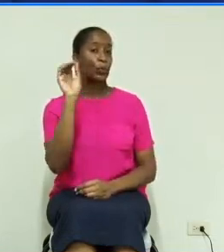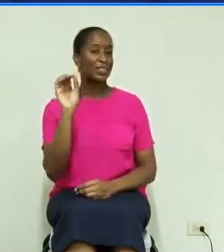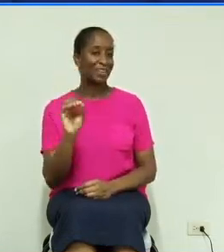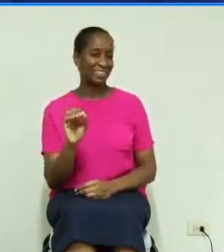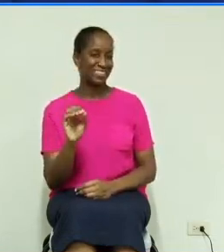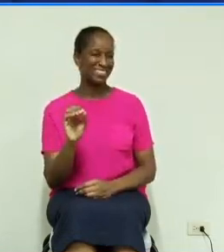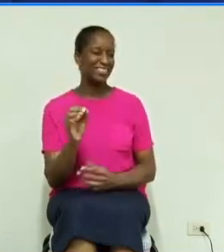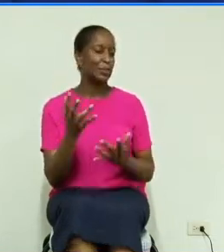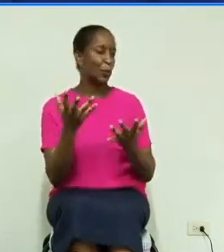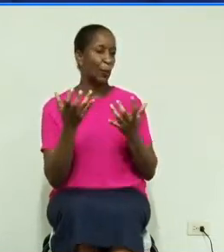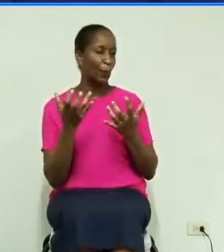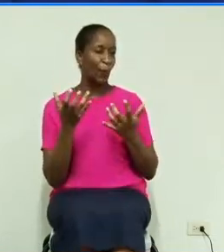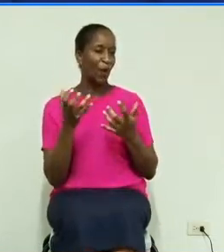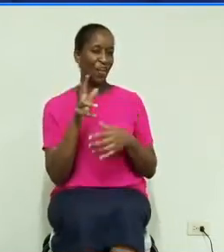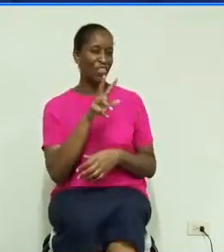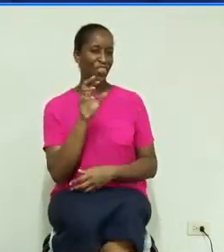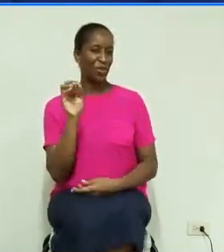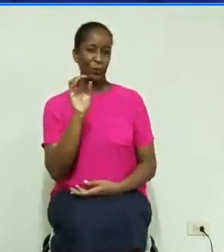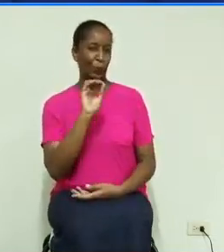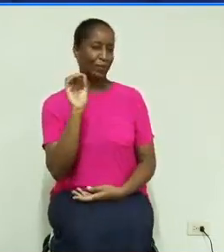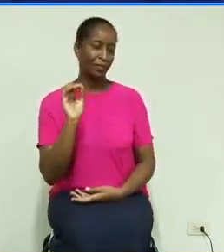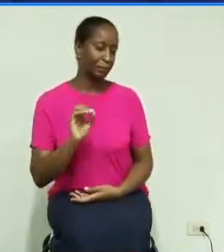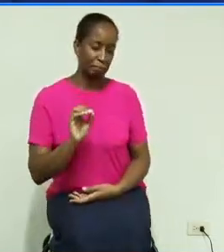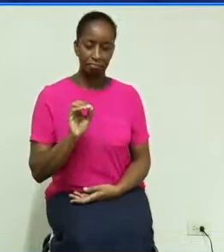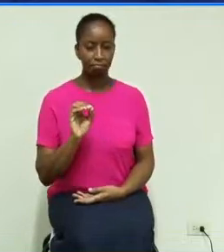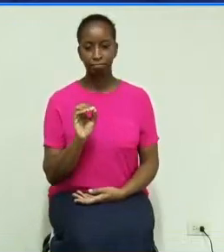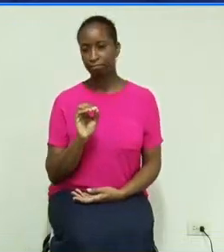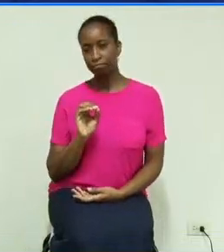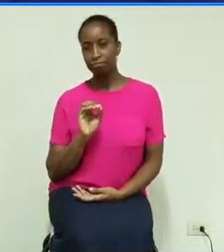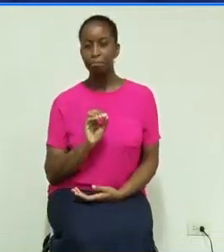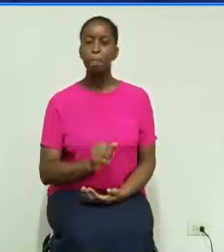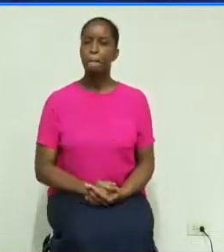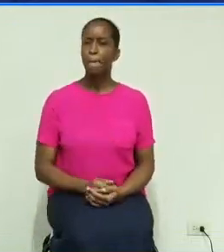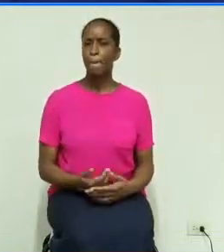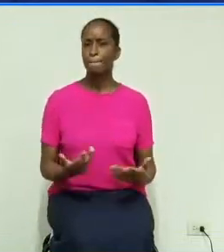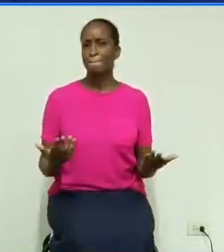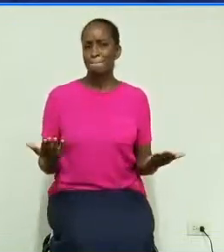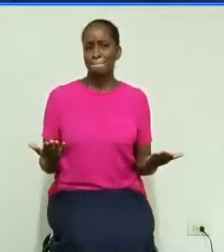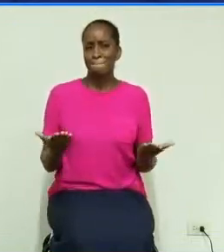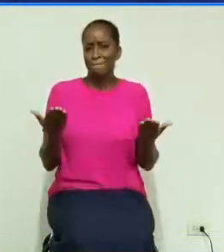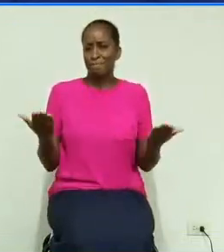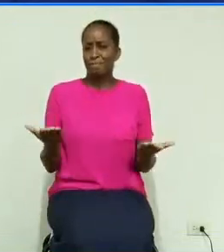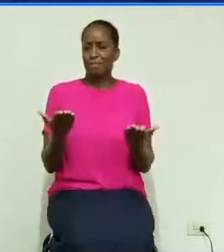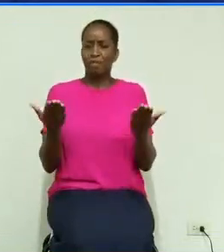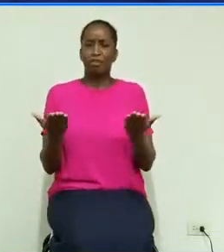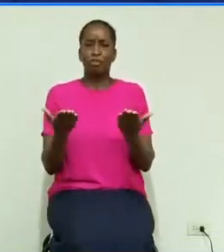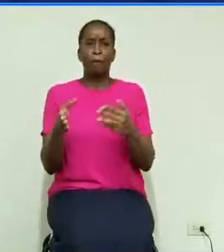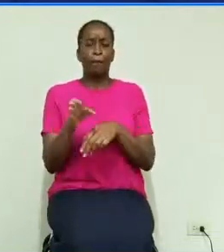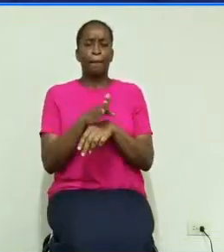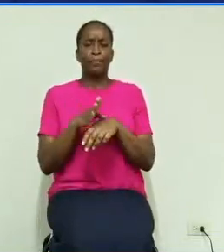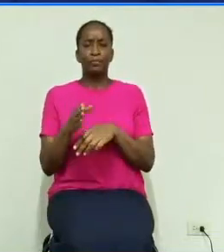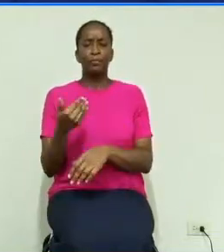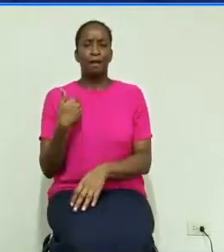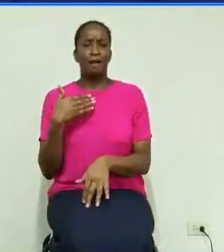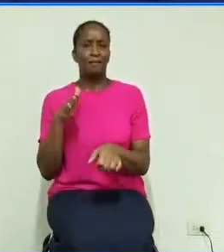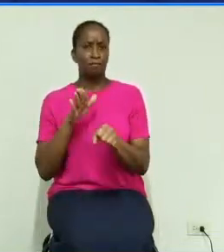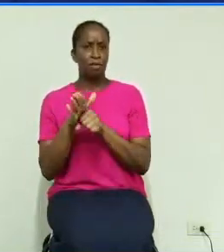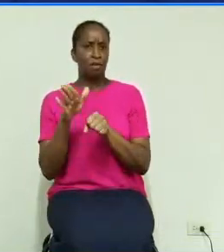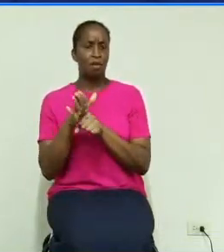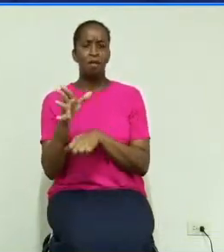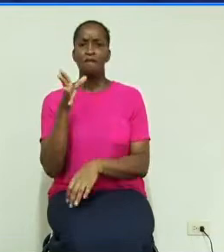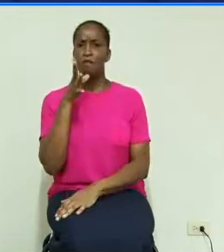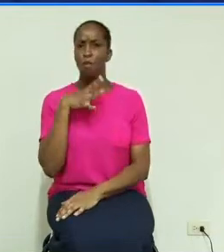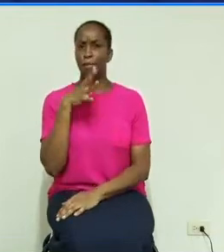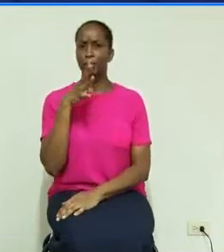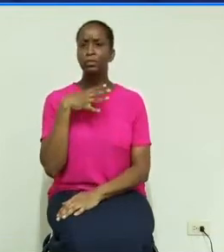don't think there is a dearth of women who are experienced enough and who are capable to serve in